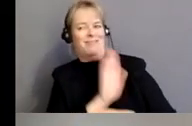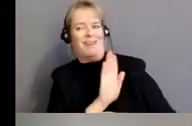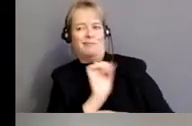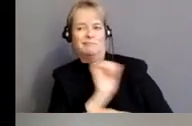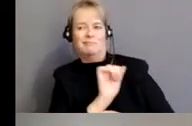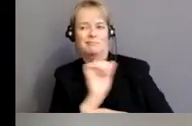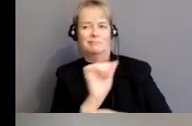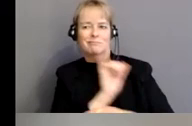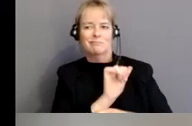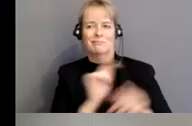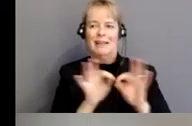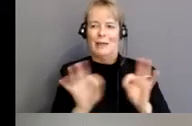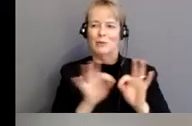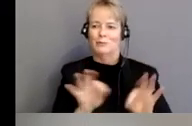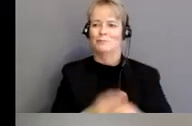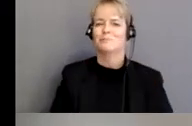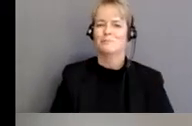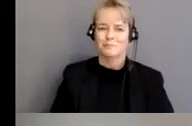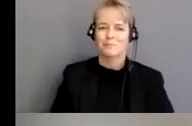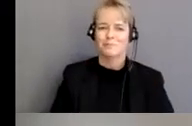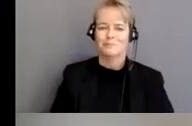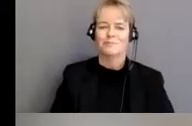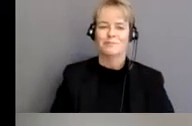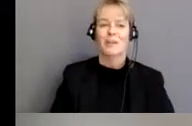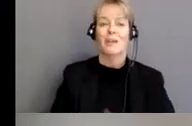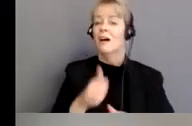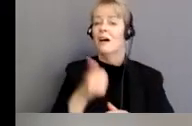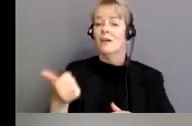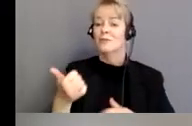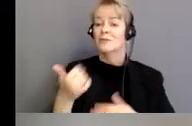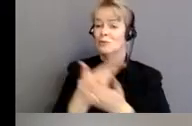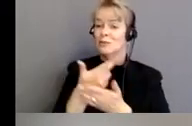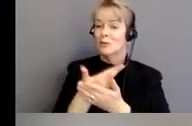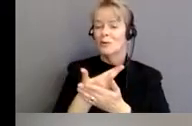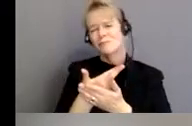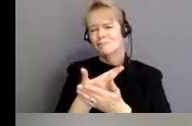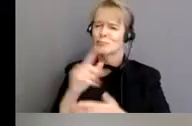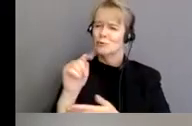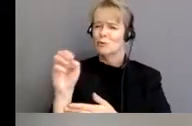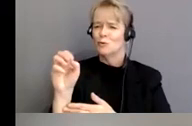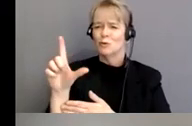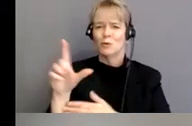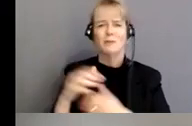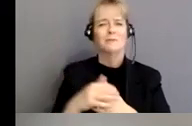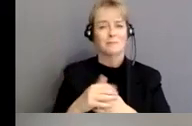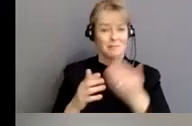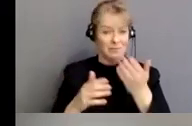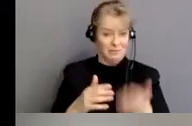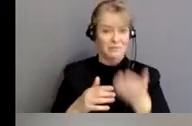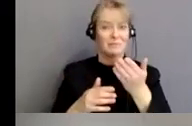Another resource, another tools that we have, and I call it a tool really, it's Investor News. That's an